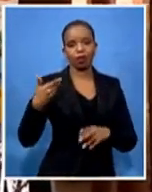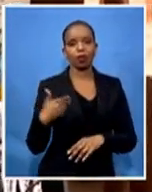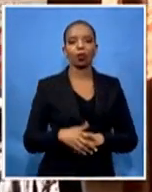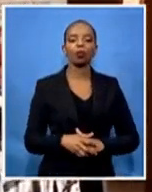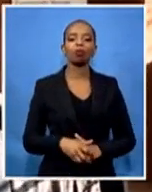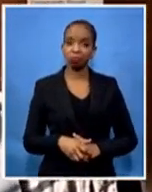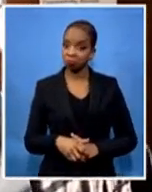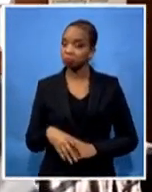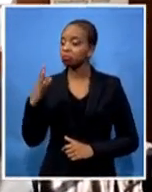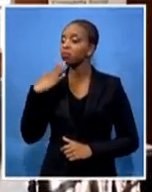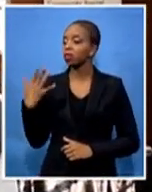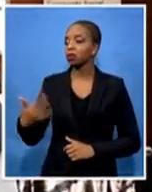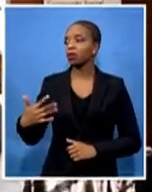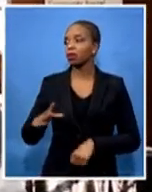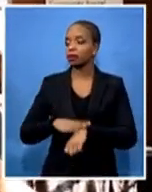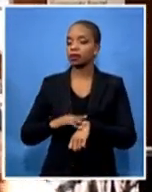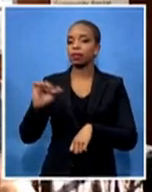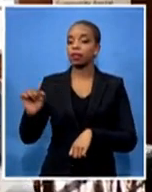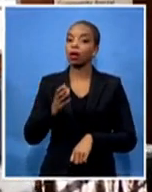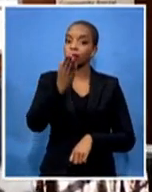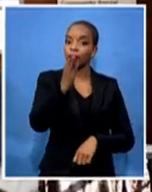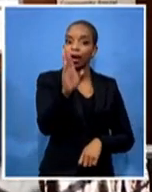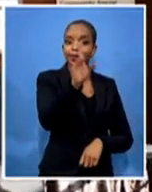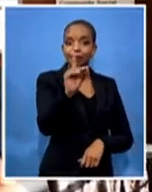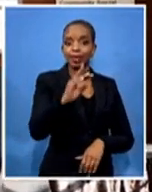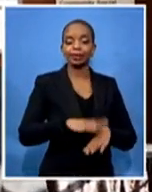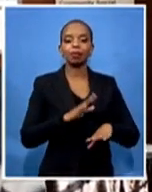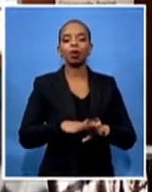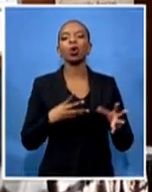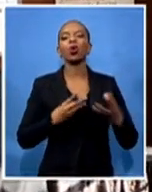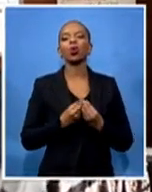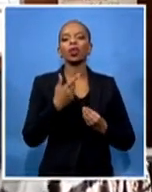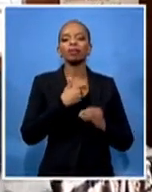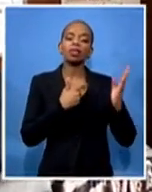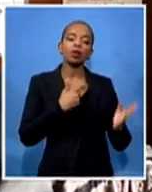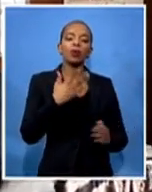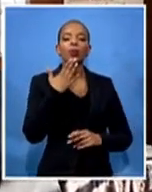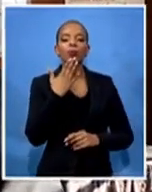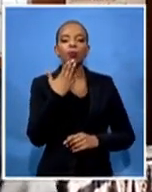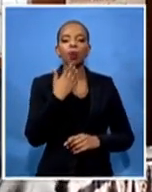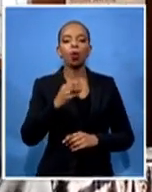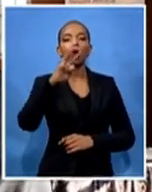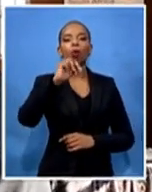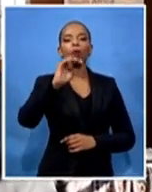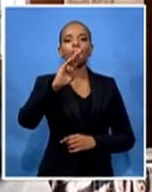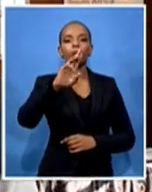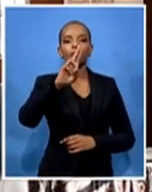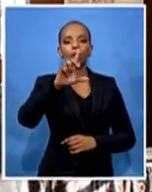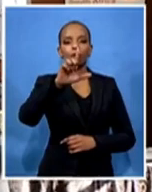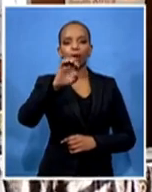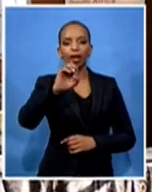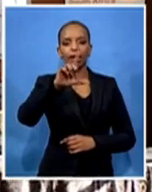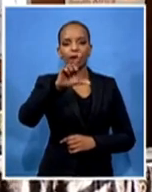with me here Mr. Mbulelo Hlobo, who's from the broadband in Frasco, part of the organizers of